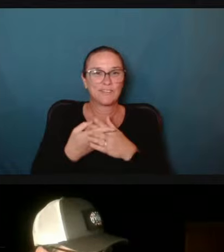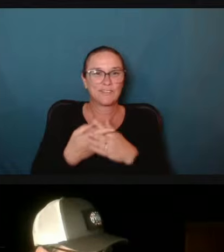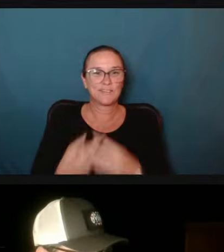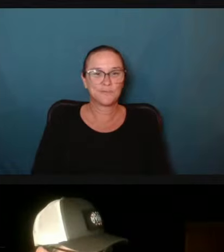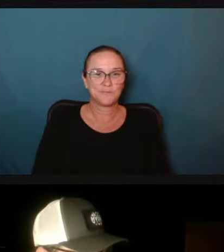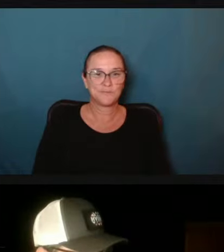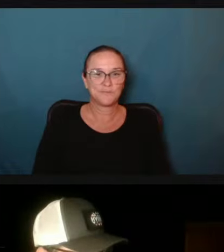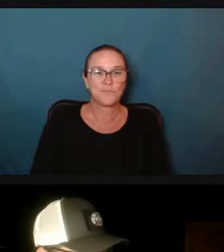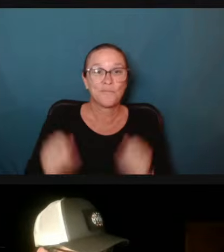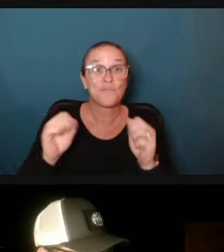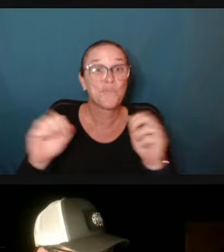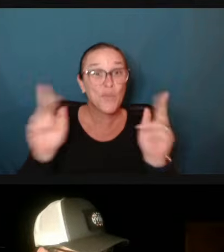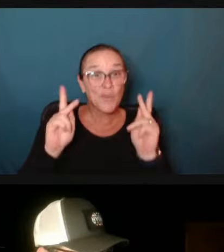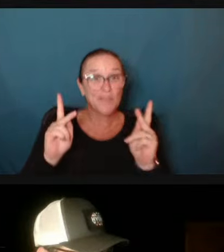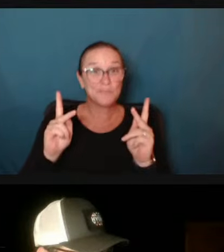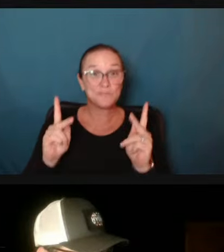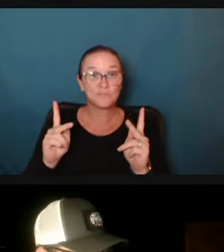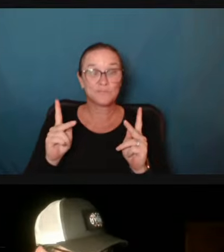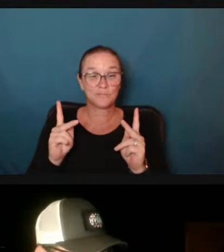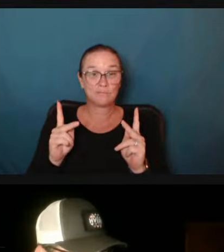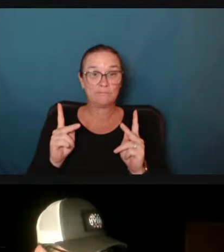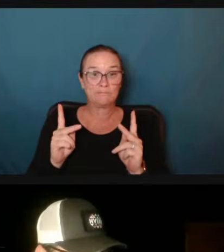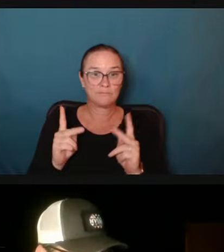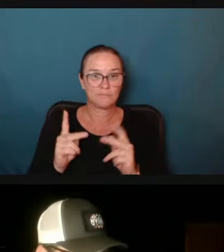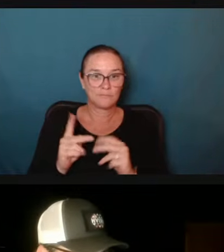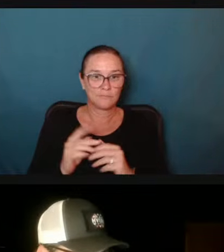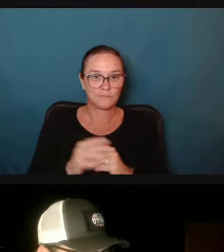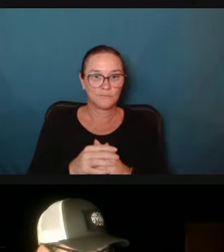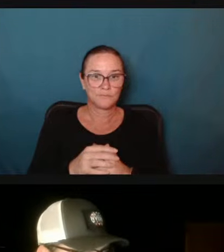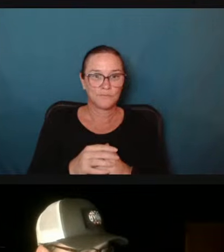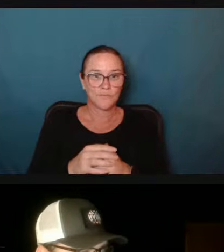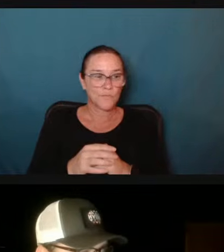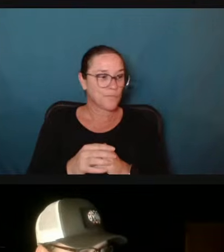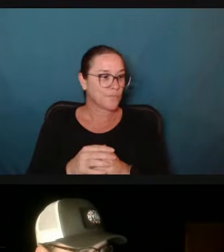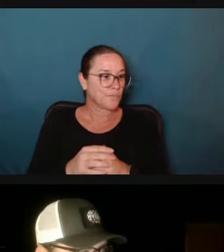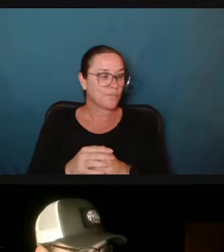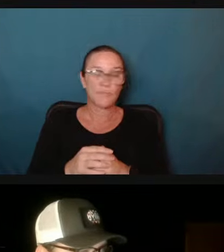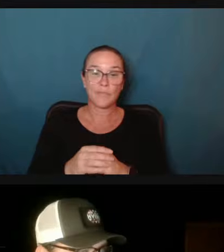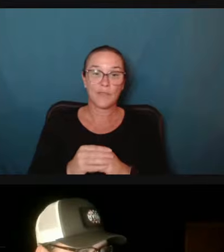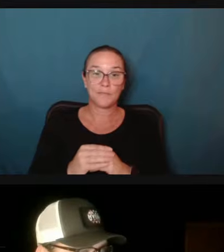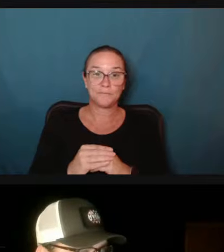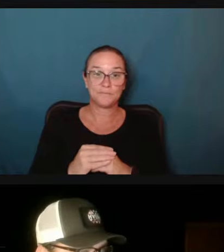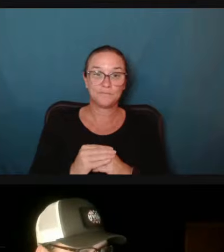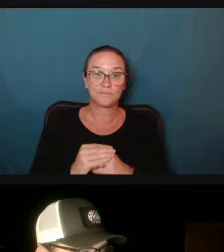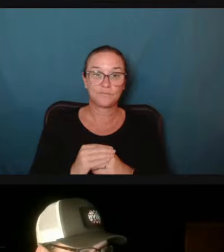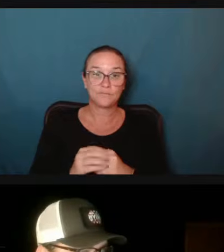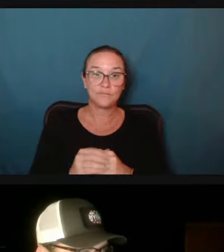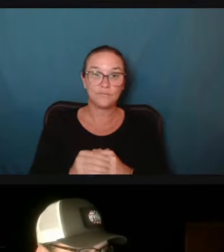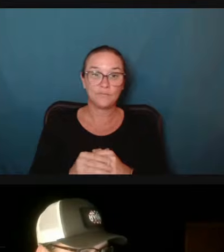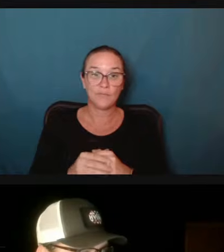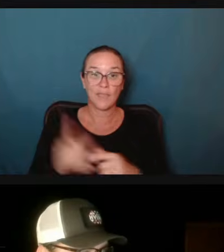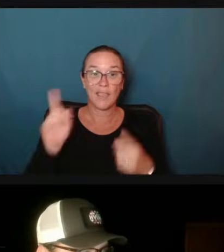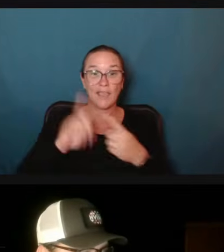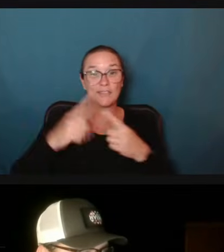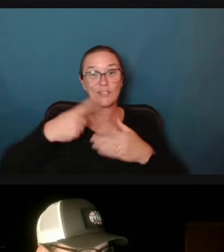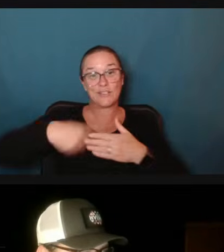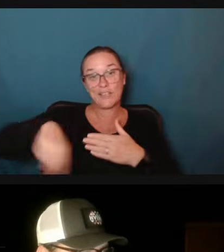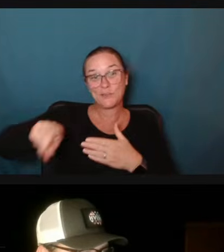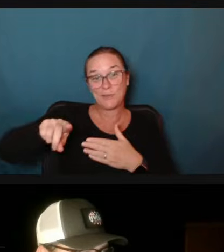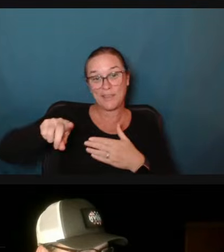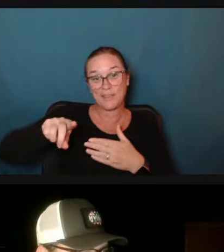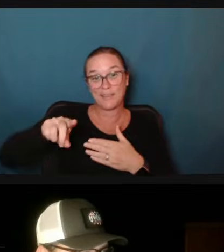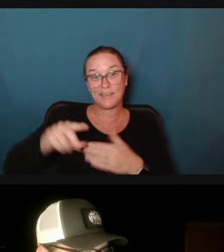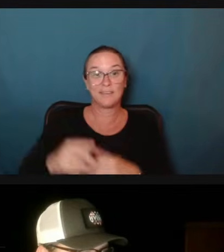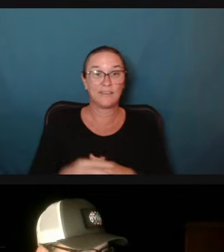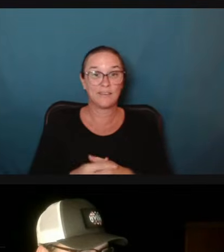All right. Yep. So, all right, guys. Until next week, then